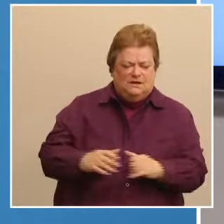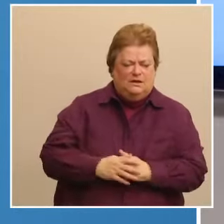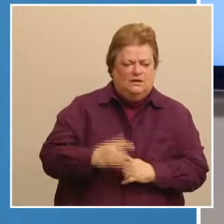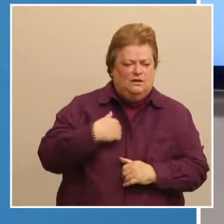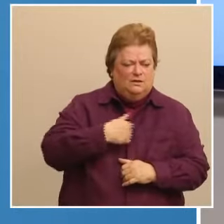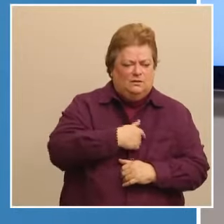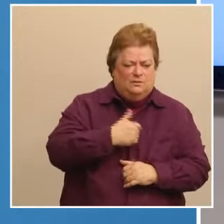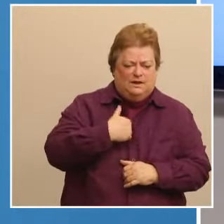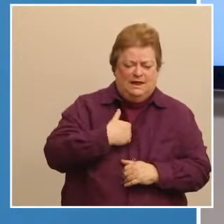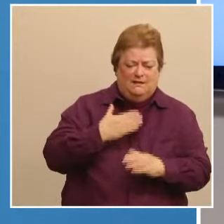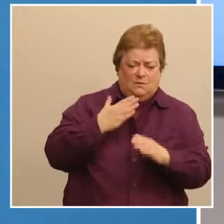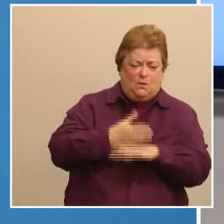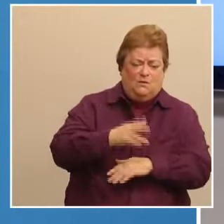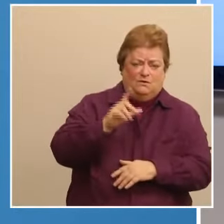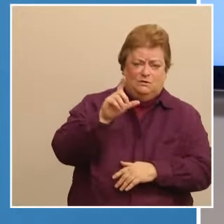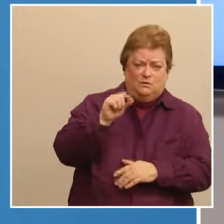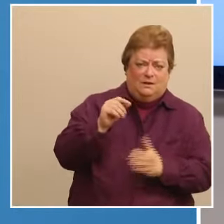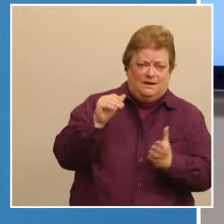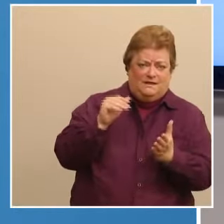over 20,000